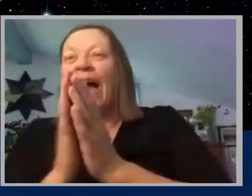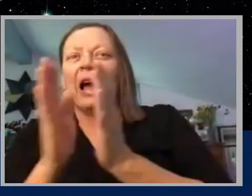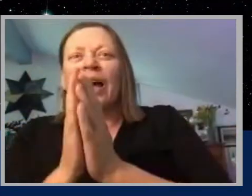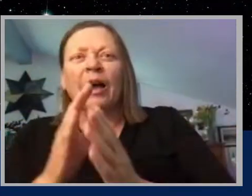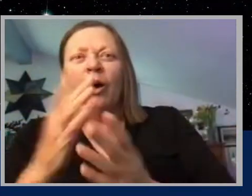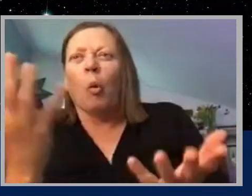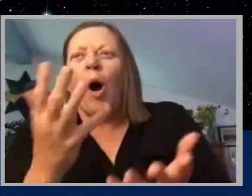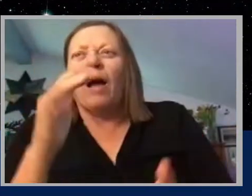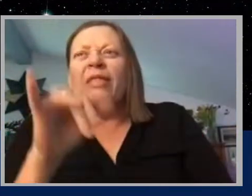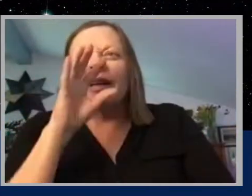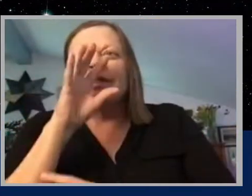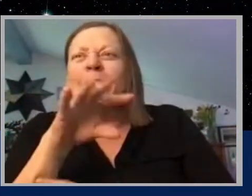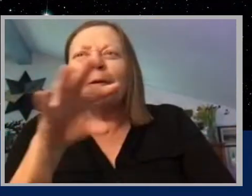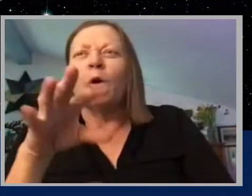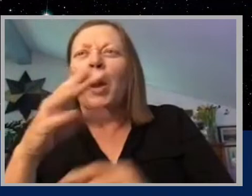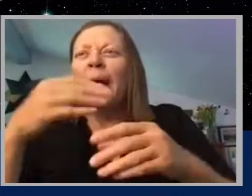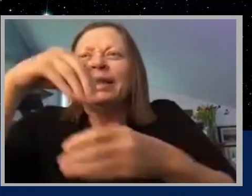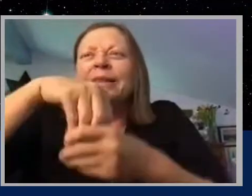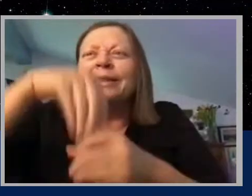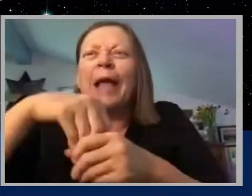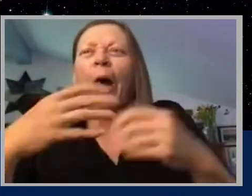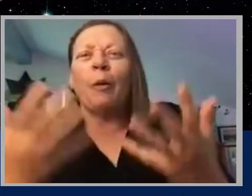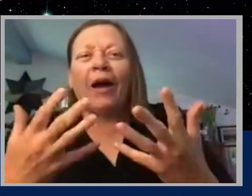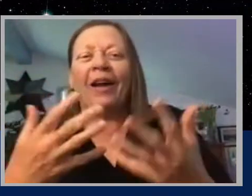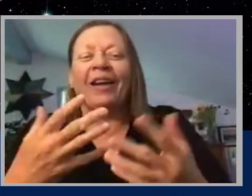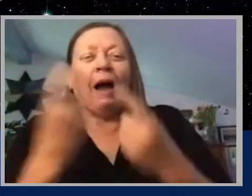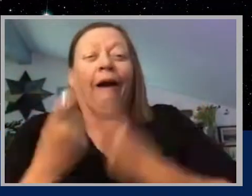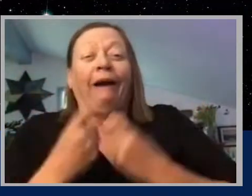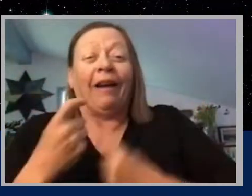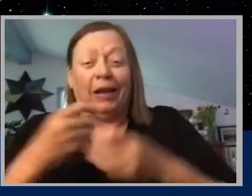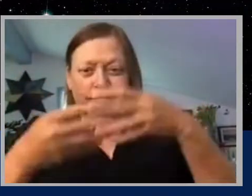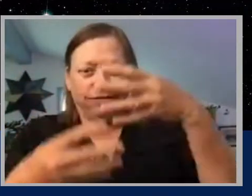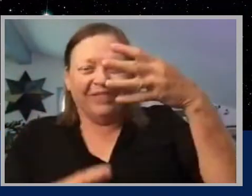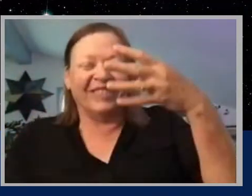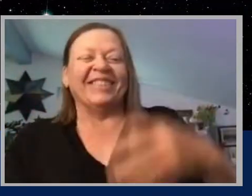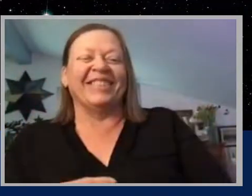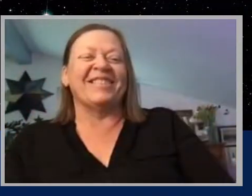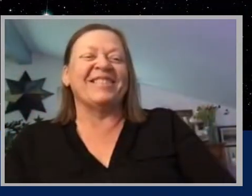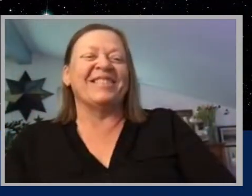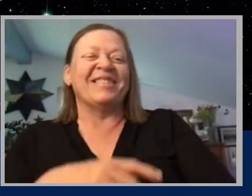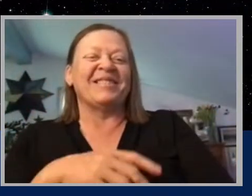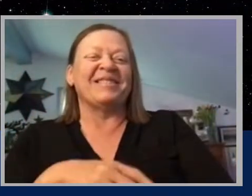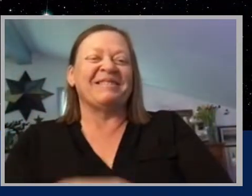sniffers. Oh, okay. Oh goodness. So we end up in this rabbit hole.